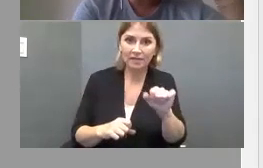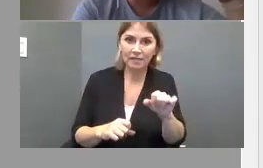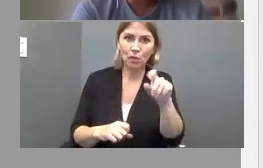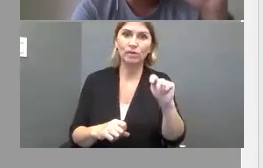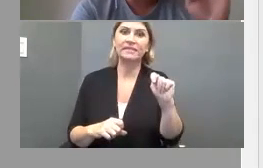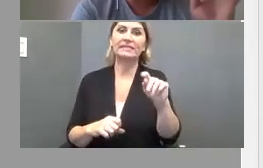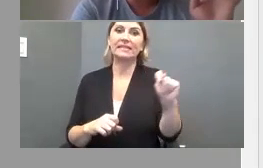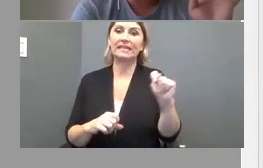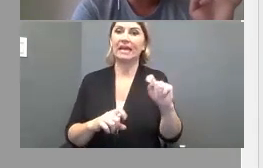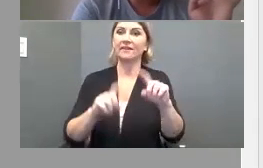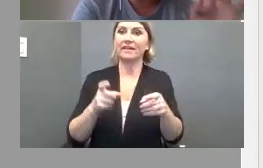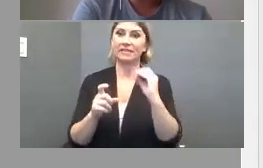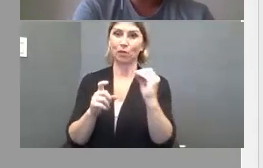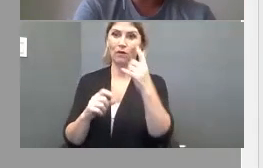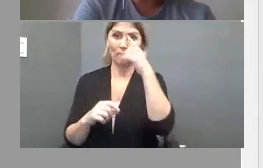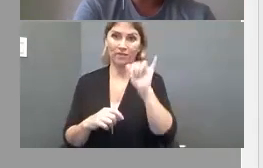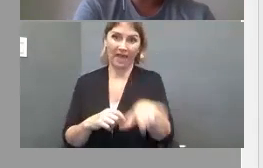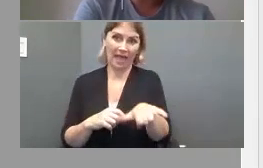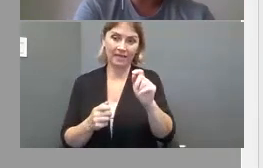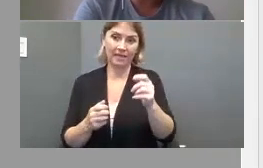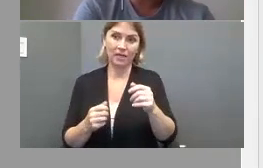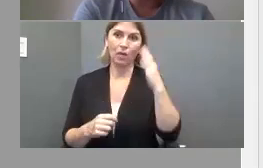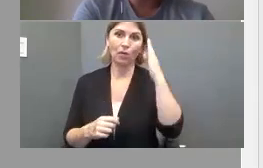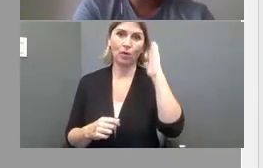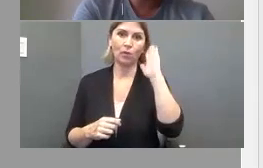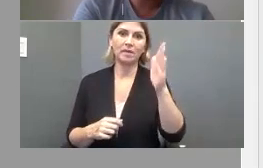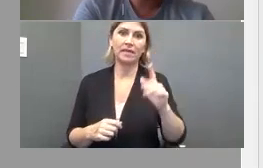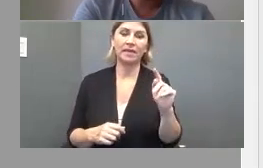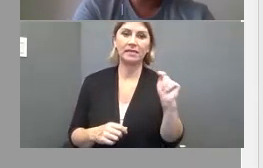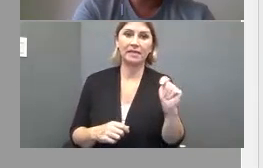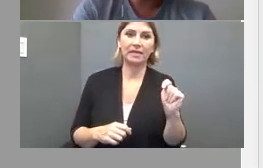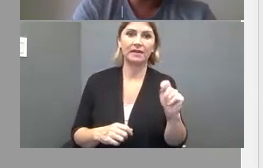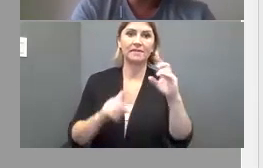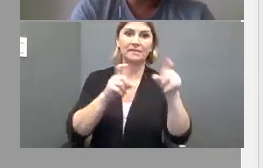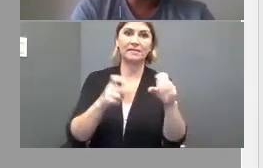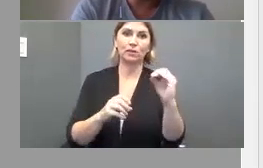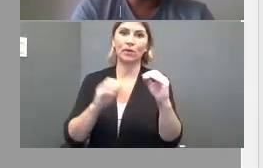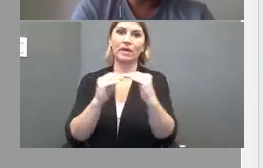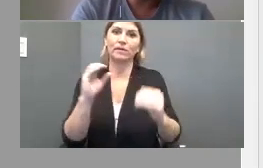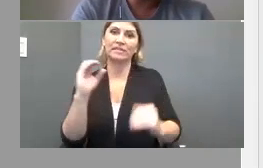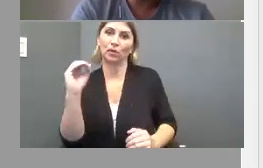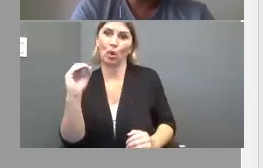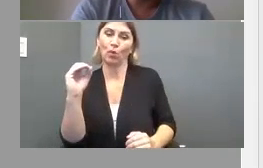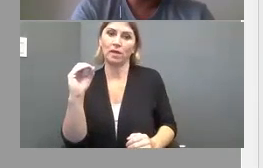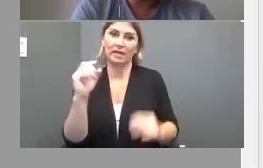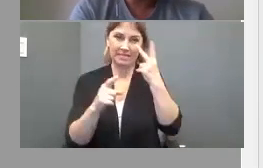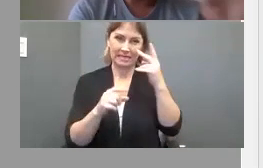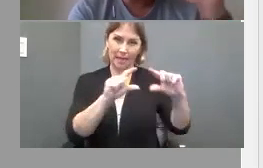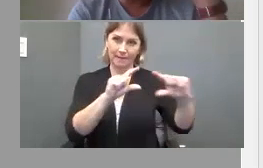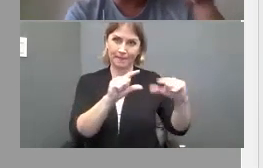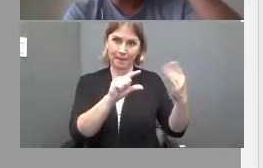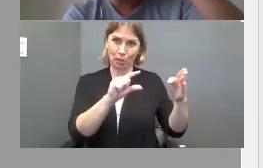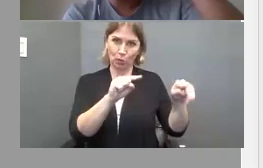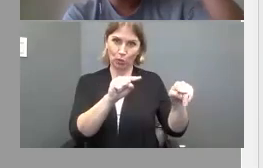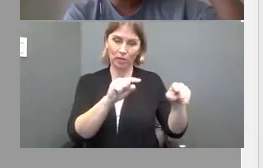0 in this particular equation is going to be T of 0 equals 0. Right? Does that make sense?